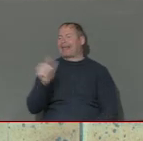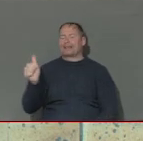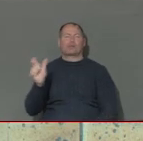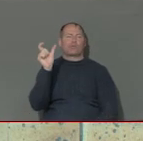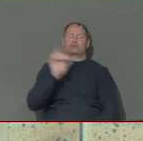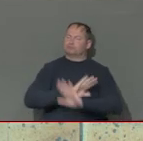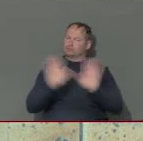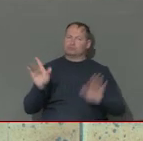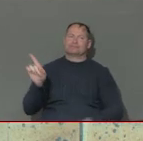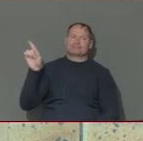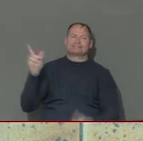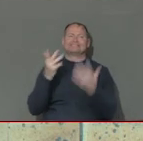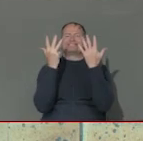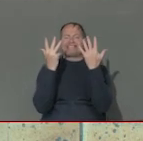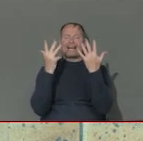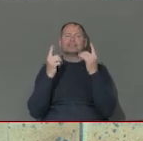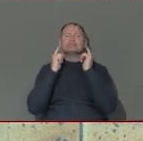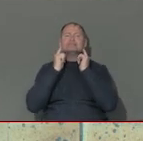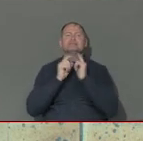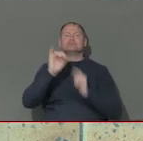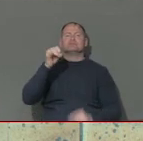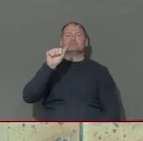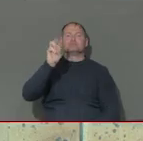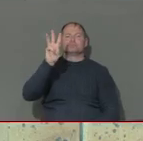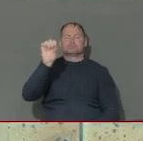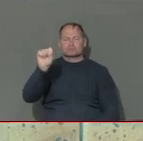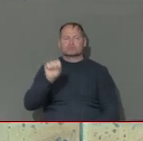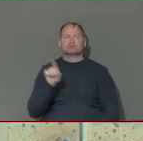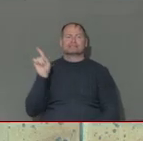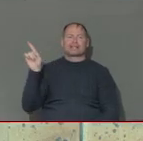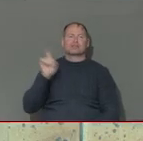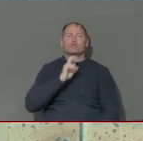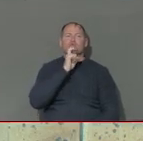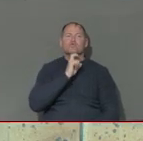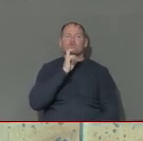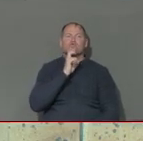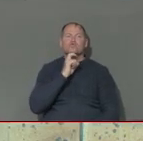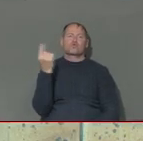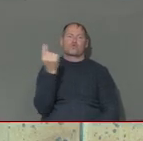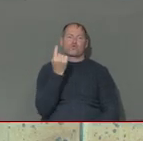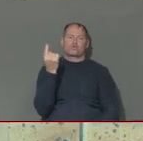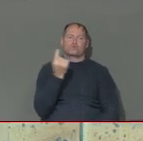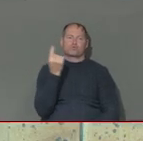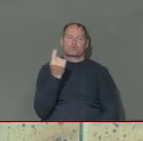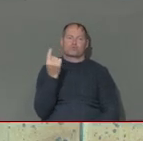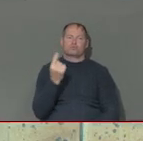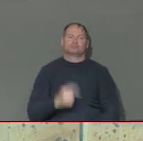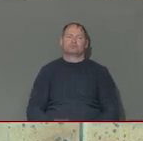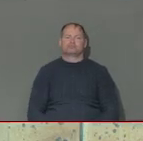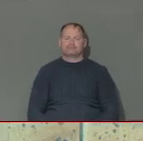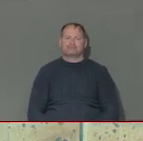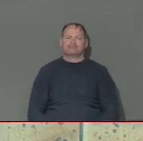prognathous on what? On the jaws. Only on the jaws.